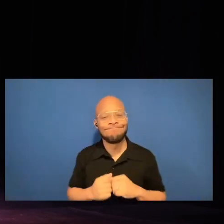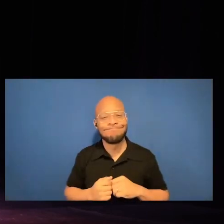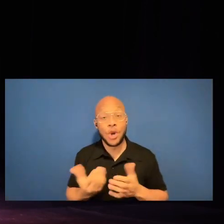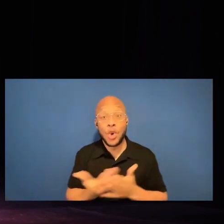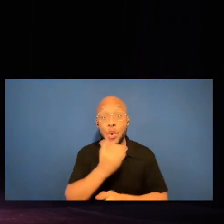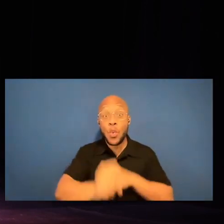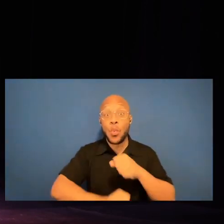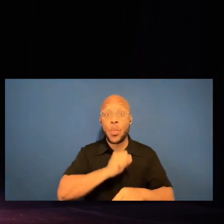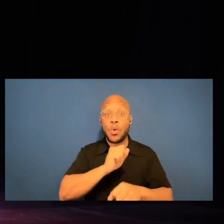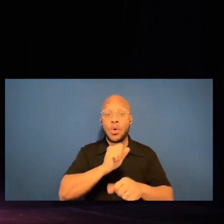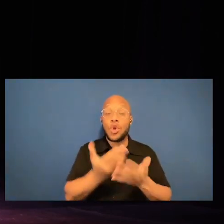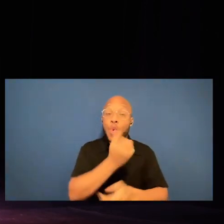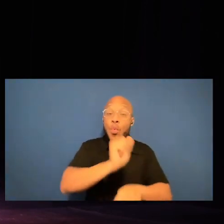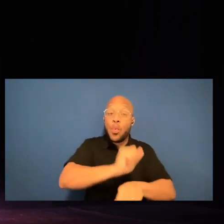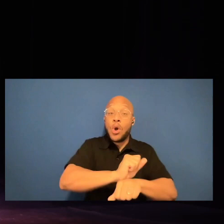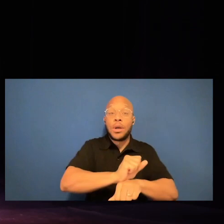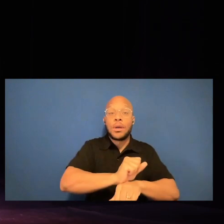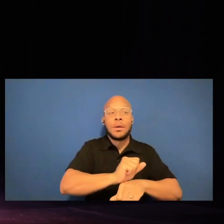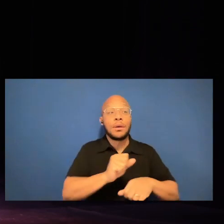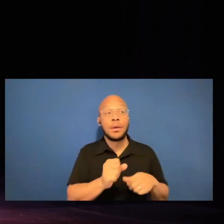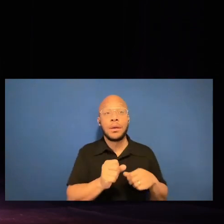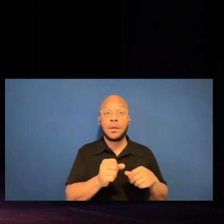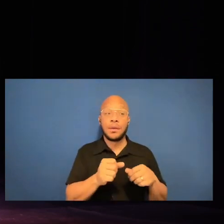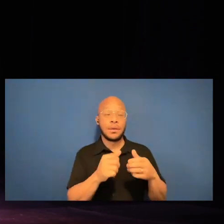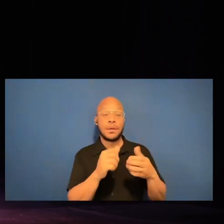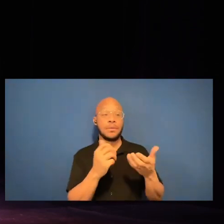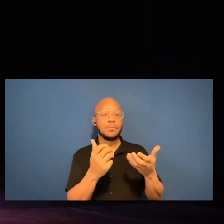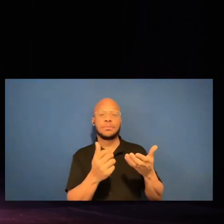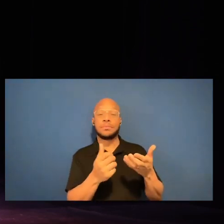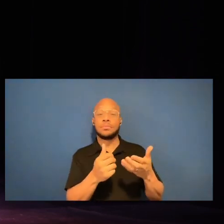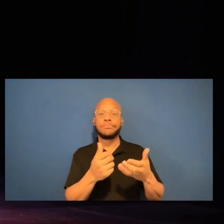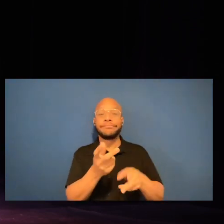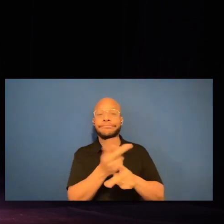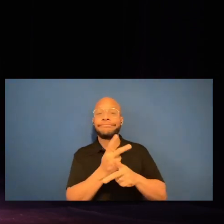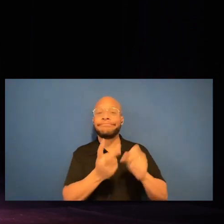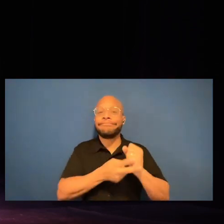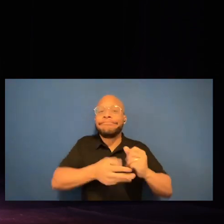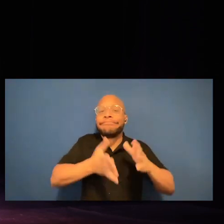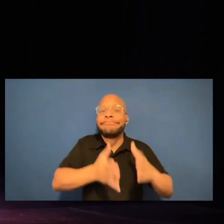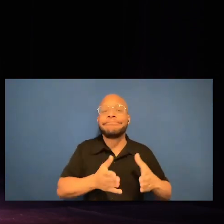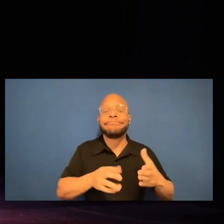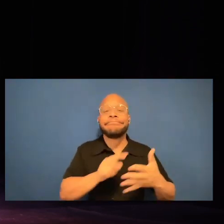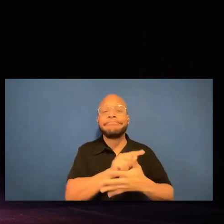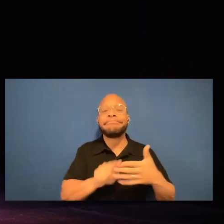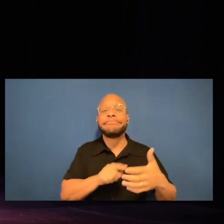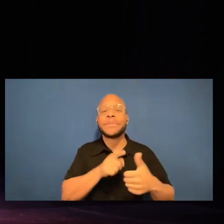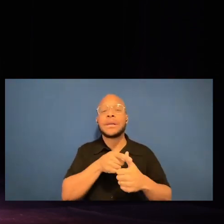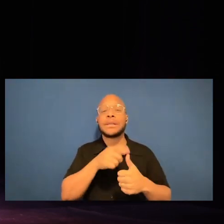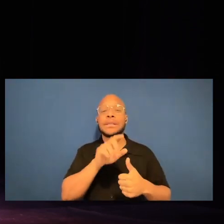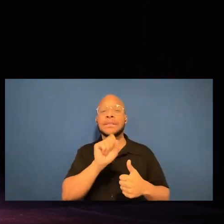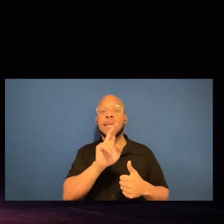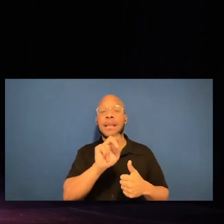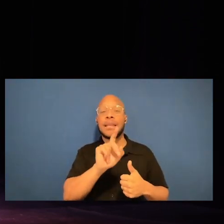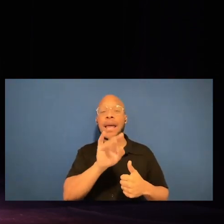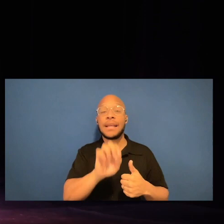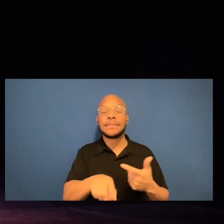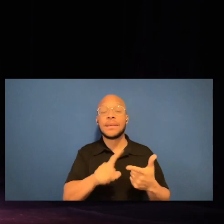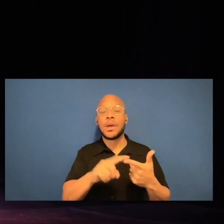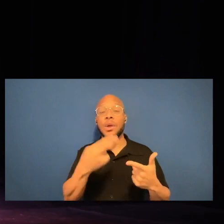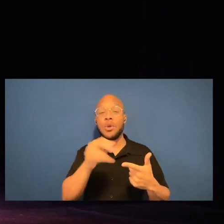Sundance, Humana, and The Lark. We watched the final fracturing of a fiscal system that had been failing for 30